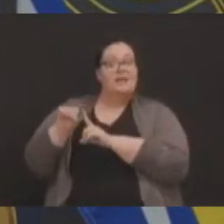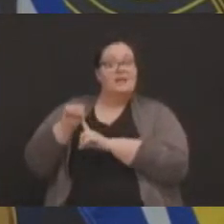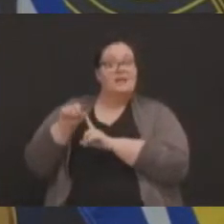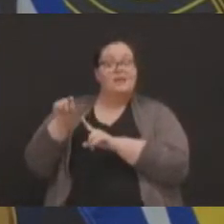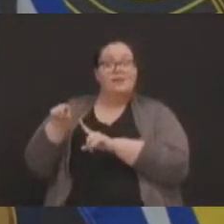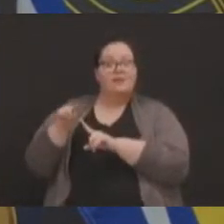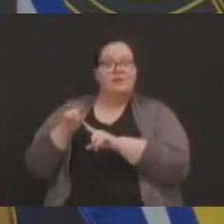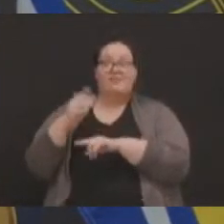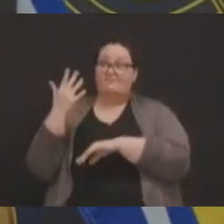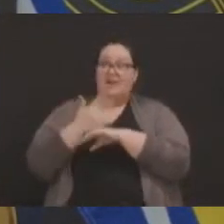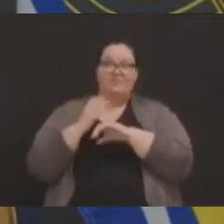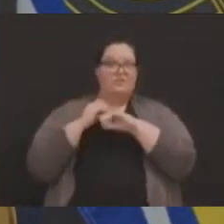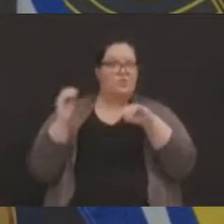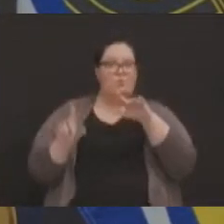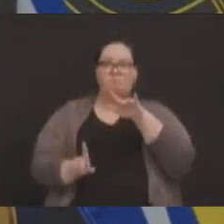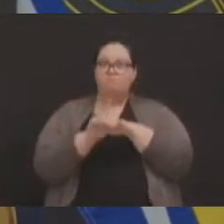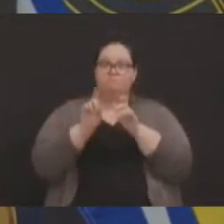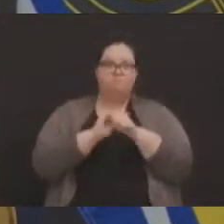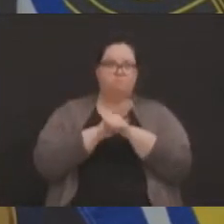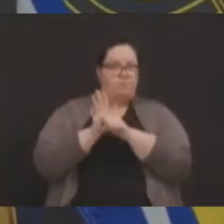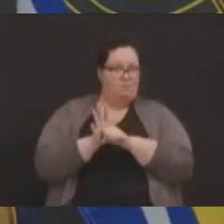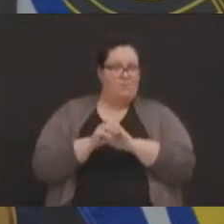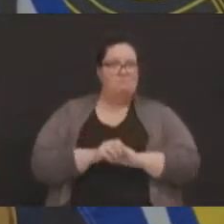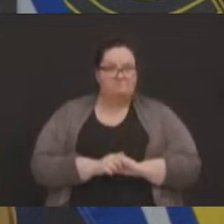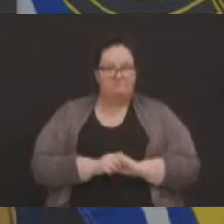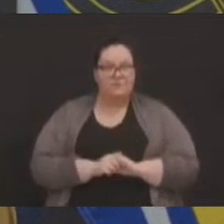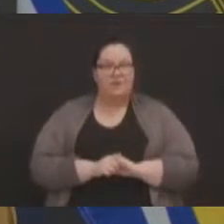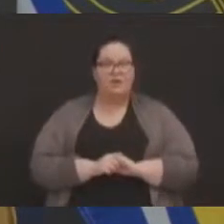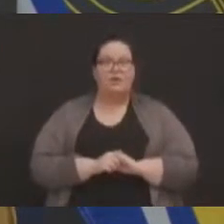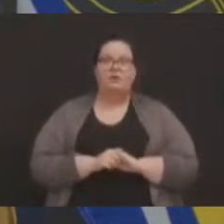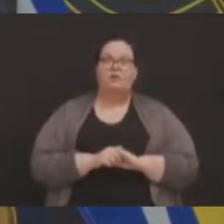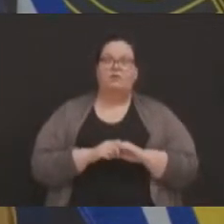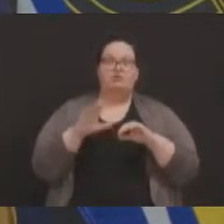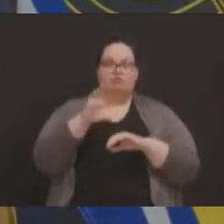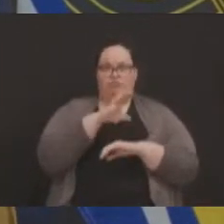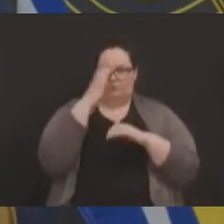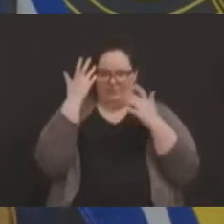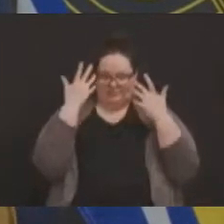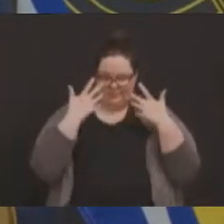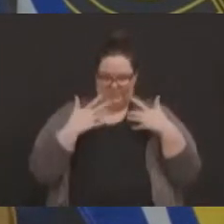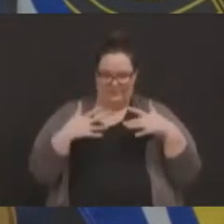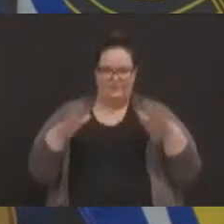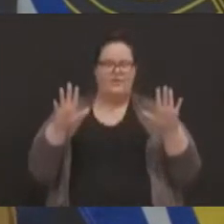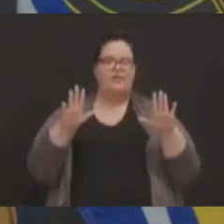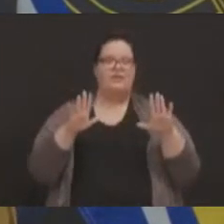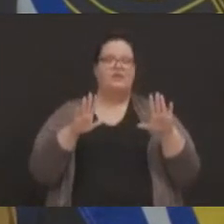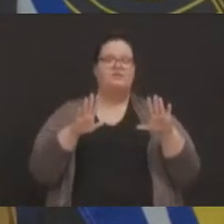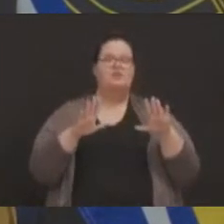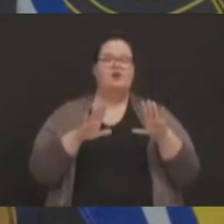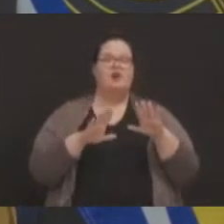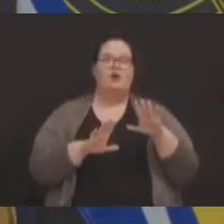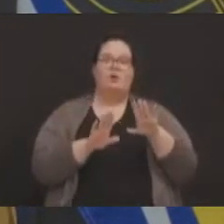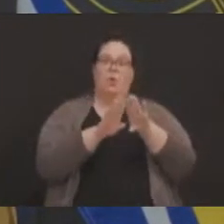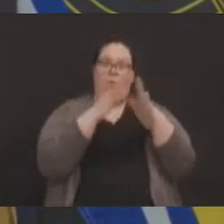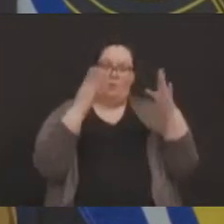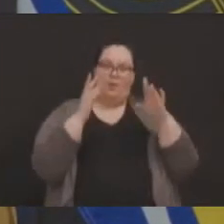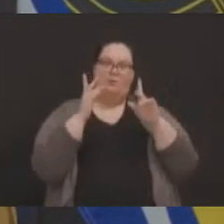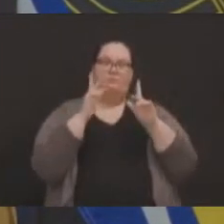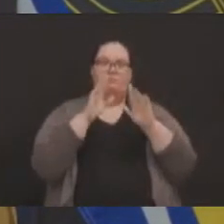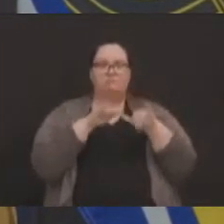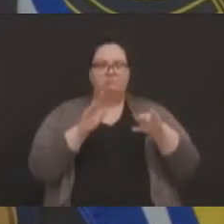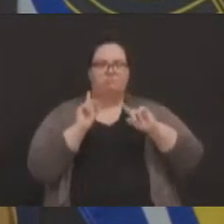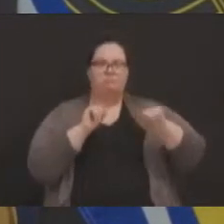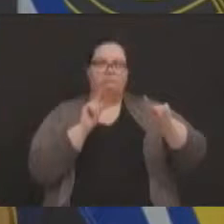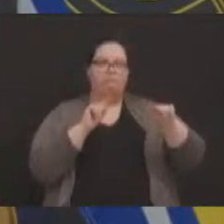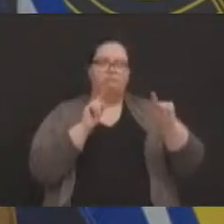as well as 7 early learning and child care facilities. Only 8 schools continue to be impacted, 3 of